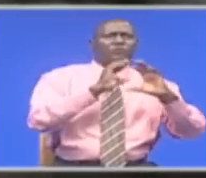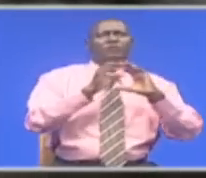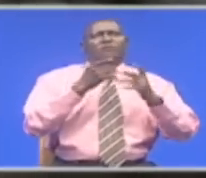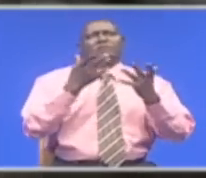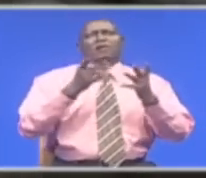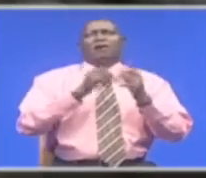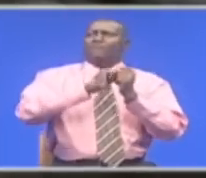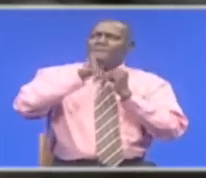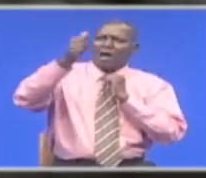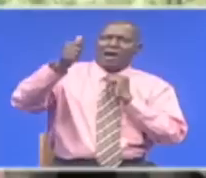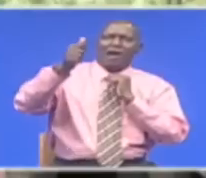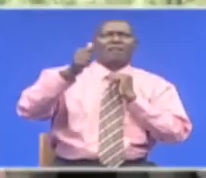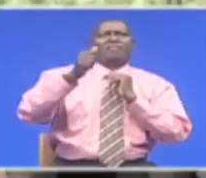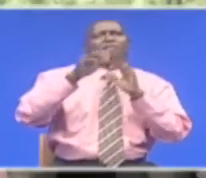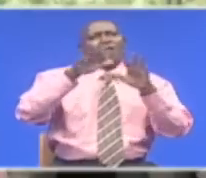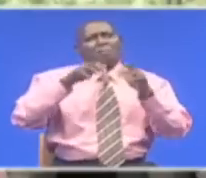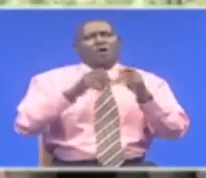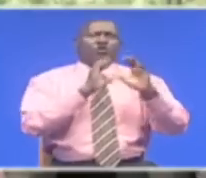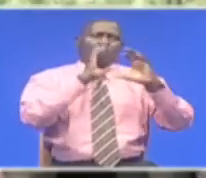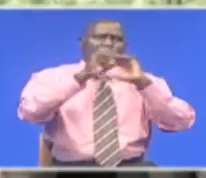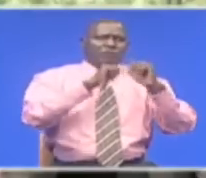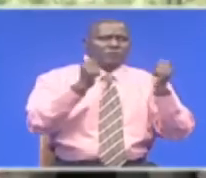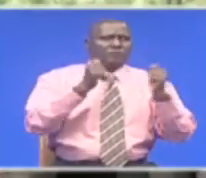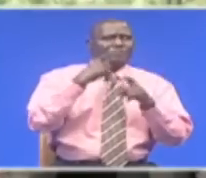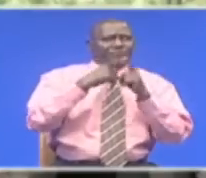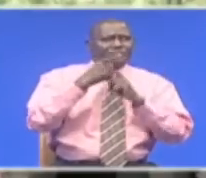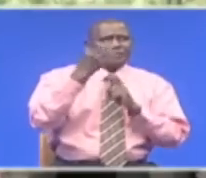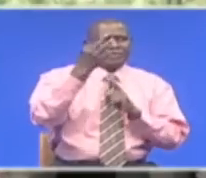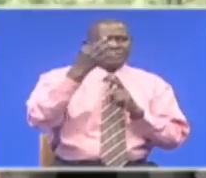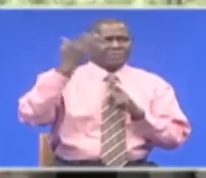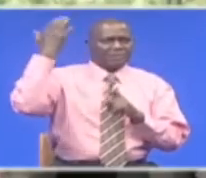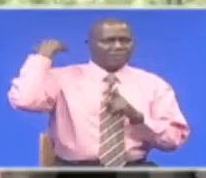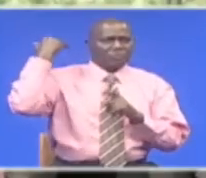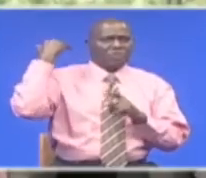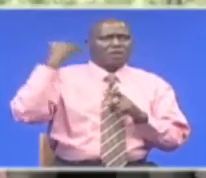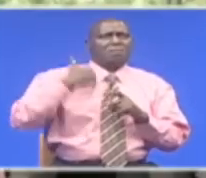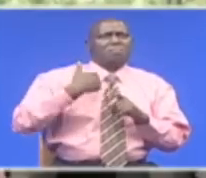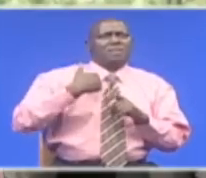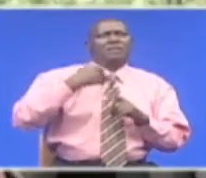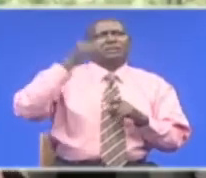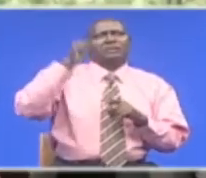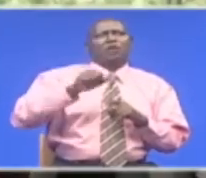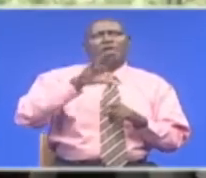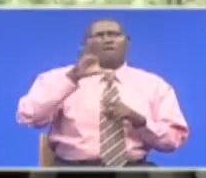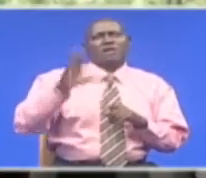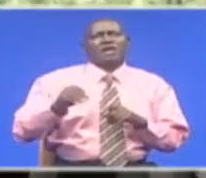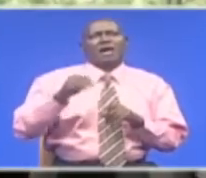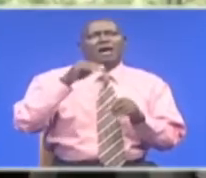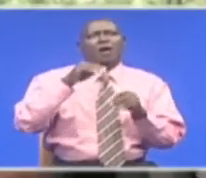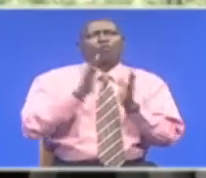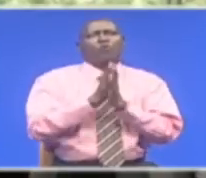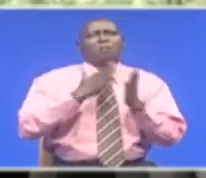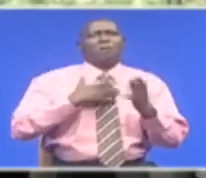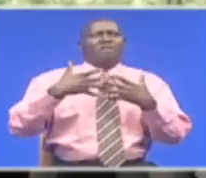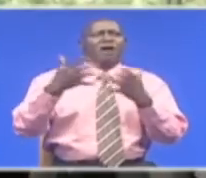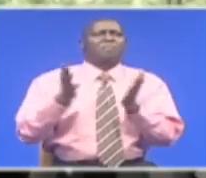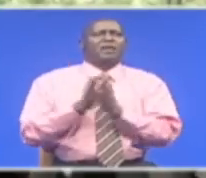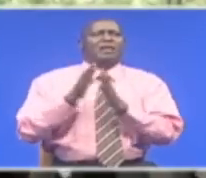far away the farmer is. 3 years ago, I was in South Africa for holiday with my family, and in a